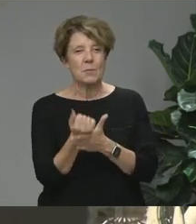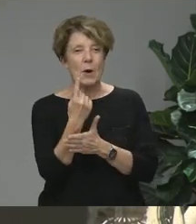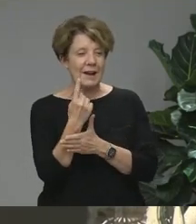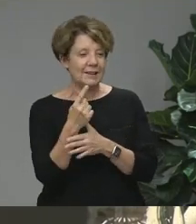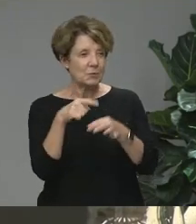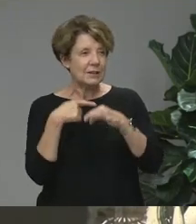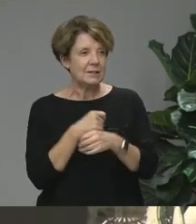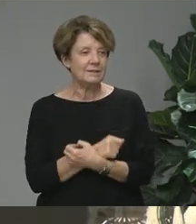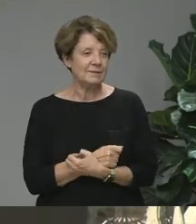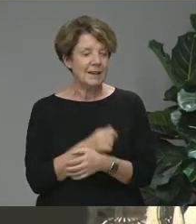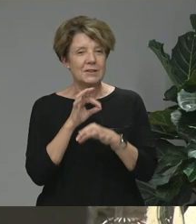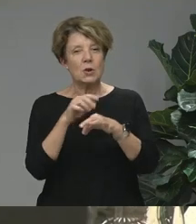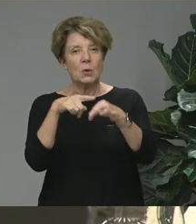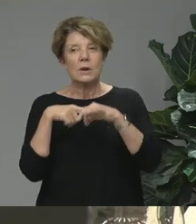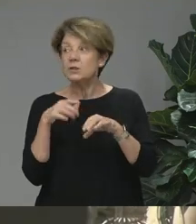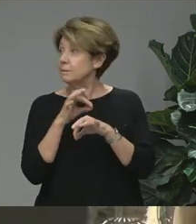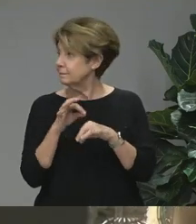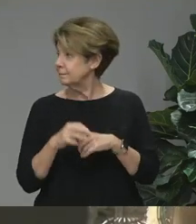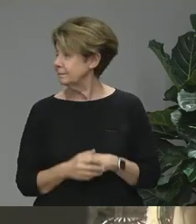It'll be a question, all right.